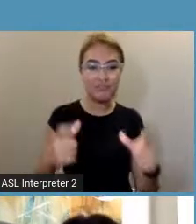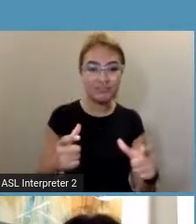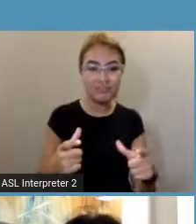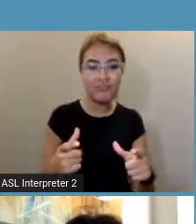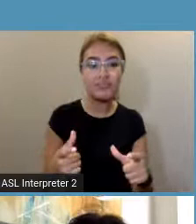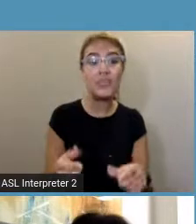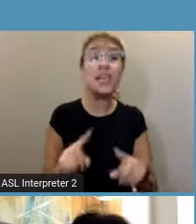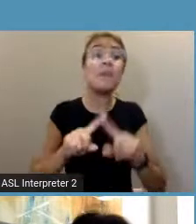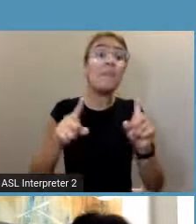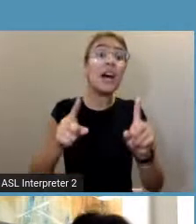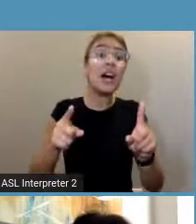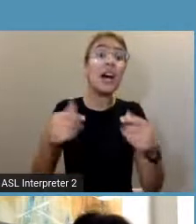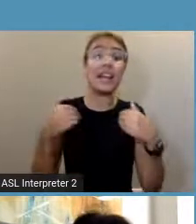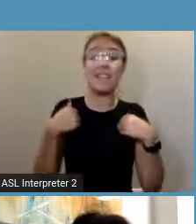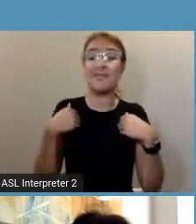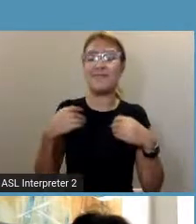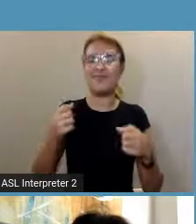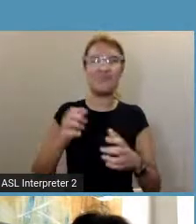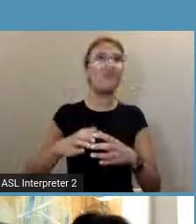and it's also very cheap.